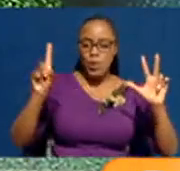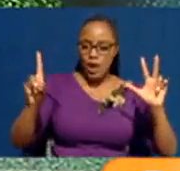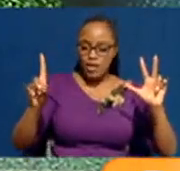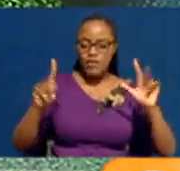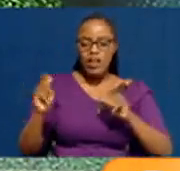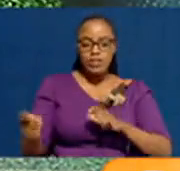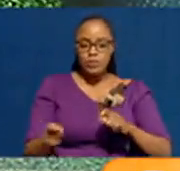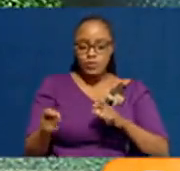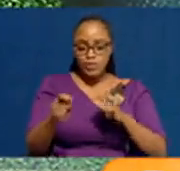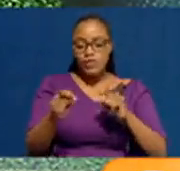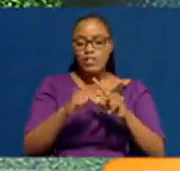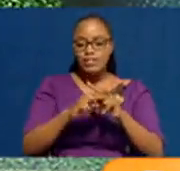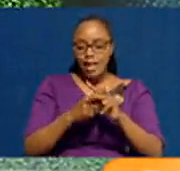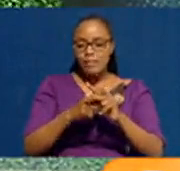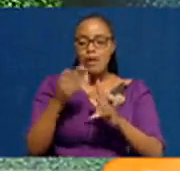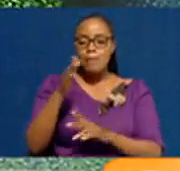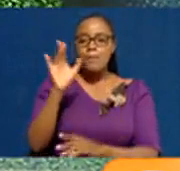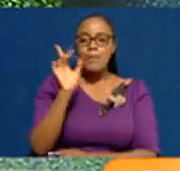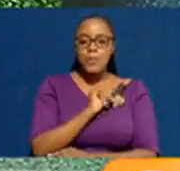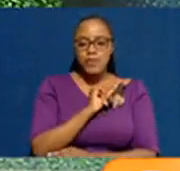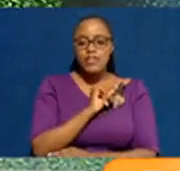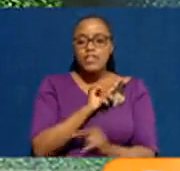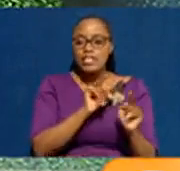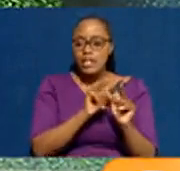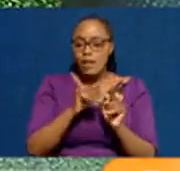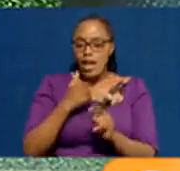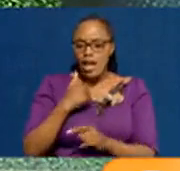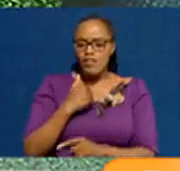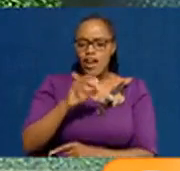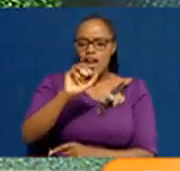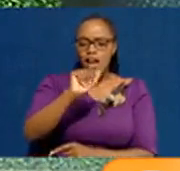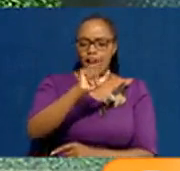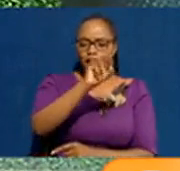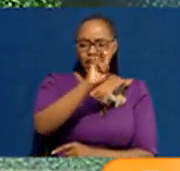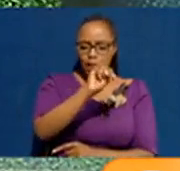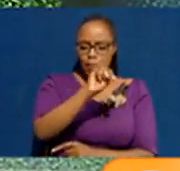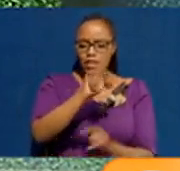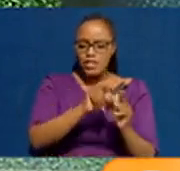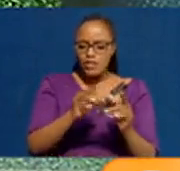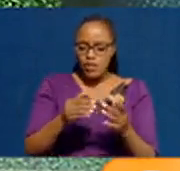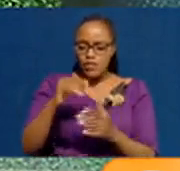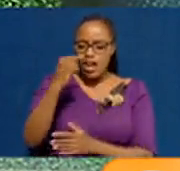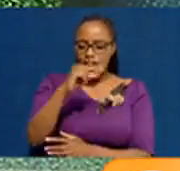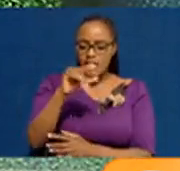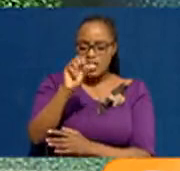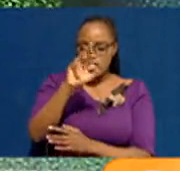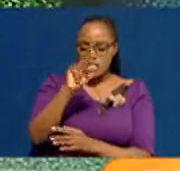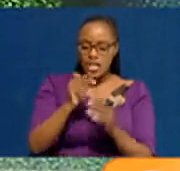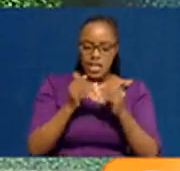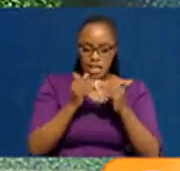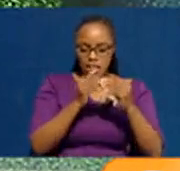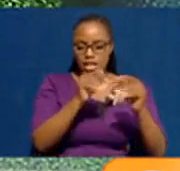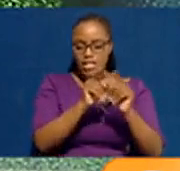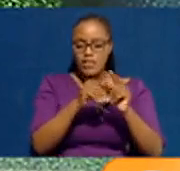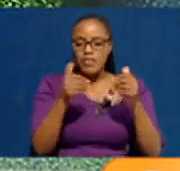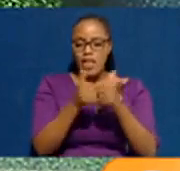Hockey Premier League season resumed. Adam Talas scored a brace and to grant the Greensharks the lead in a match played